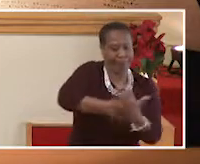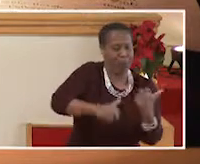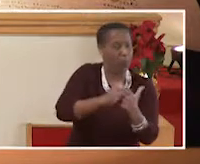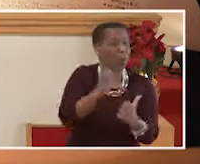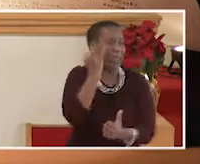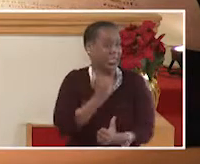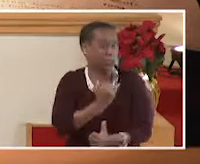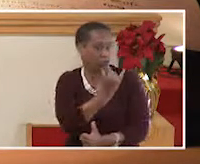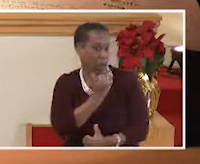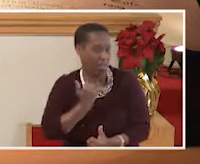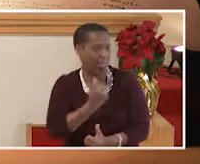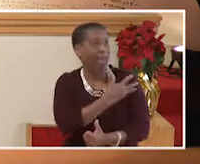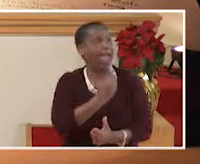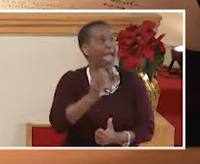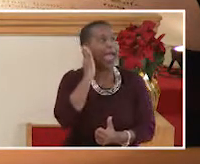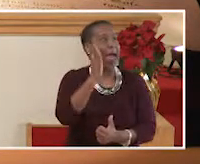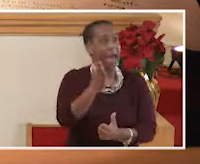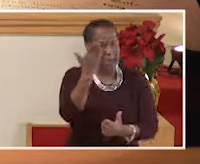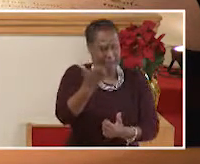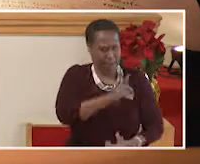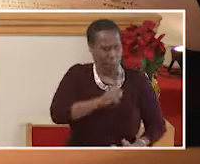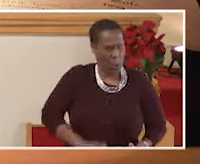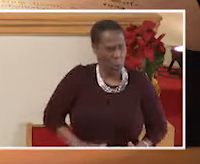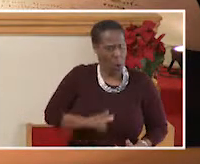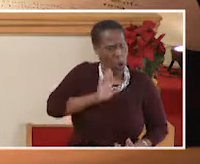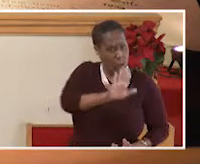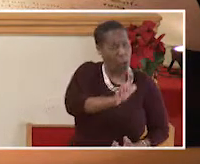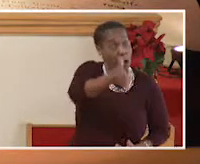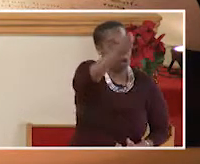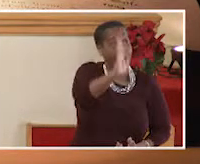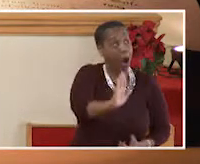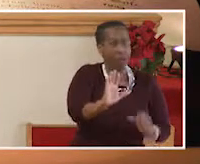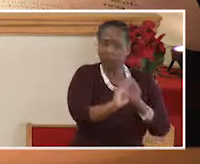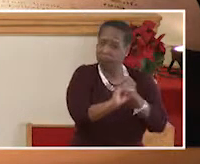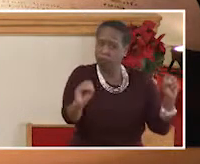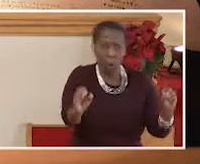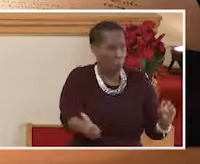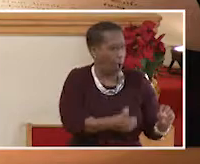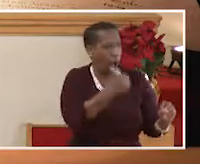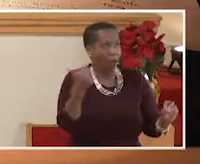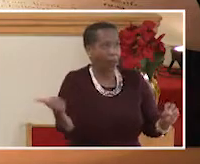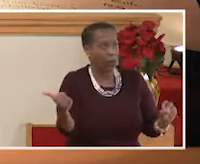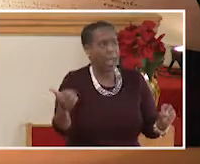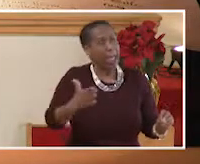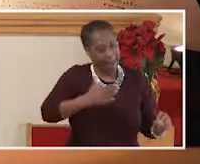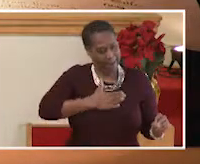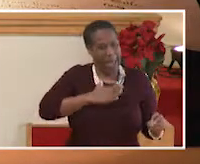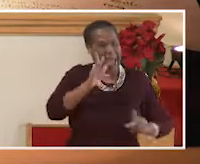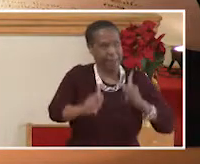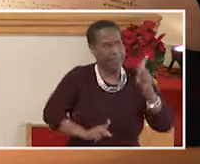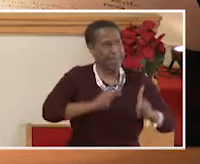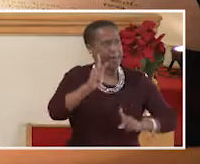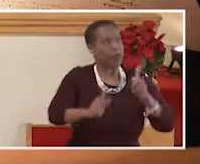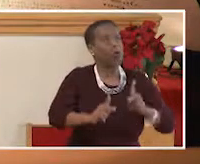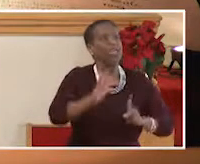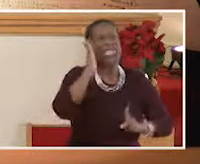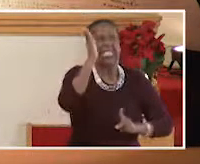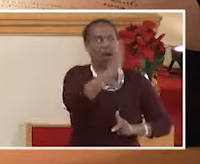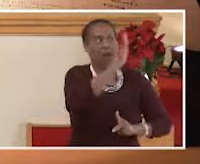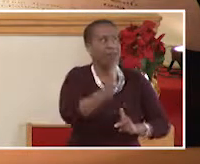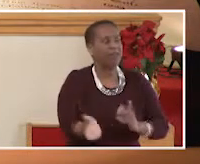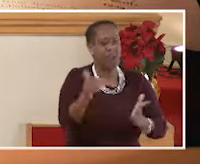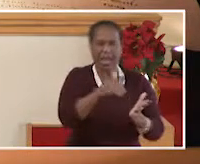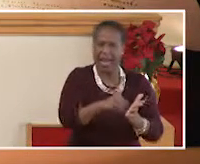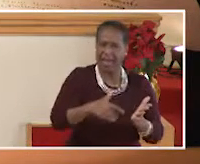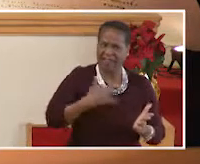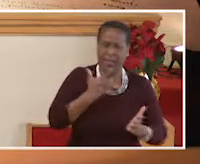that I, the Lord, am your God, and there is no other, and my people shall never again be put to